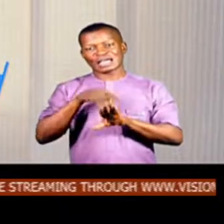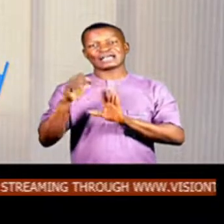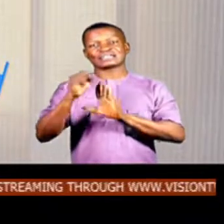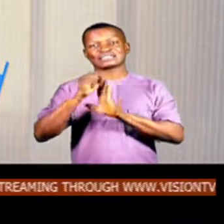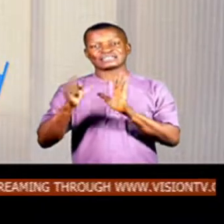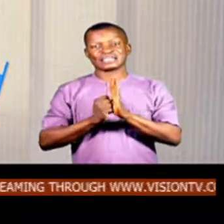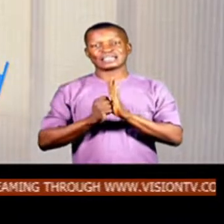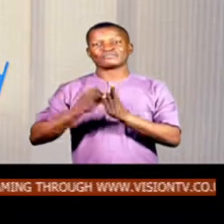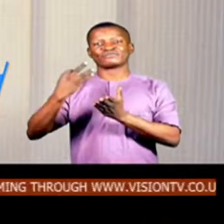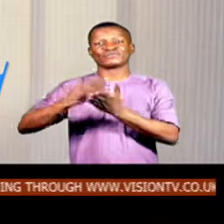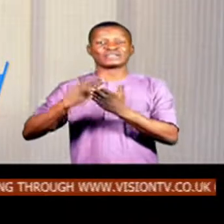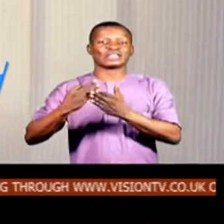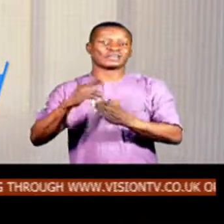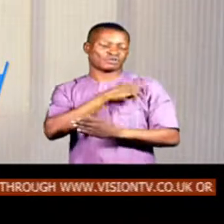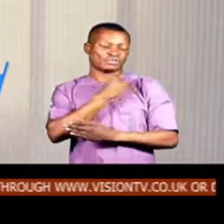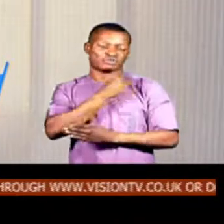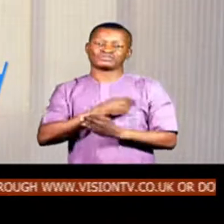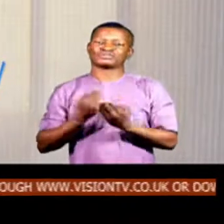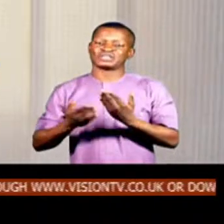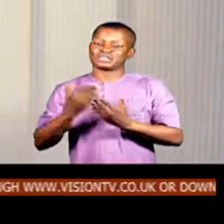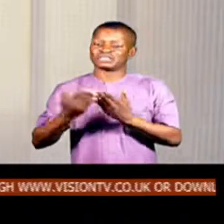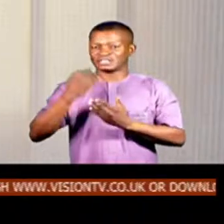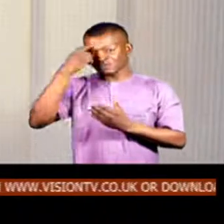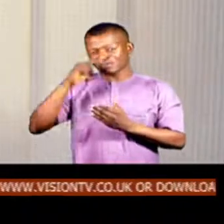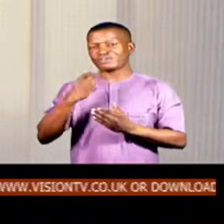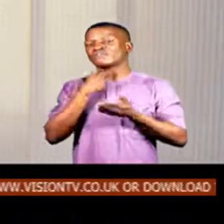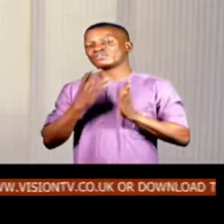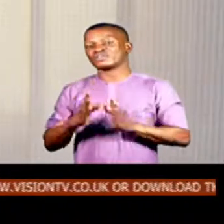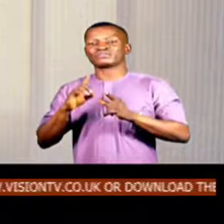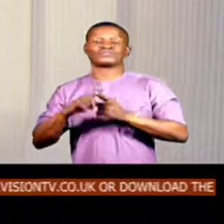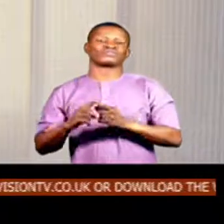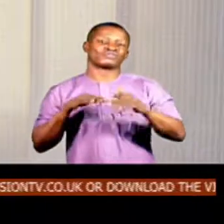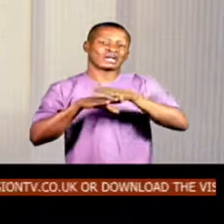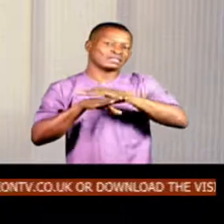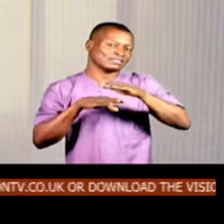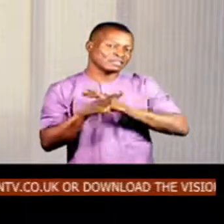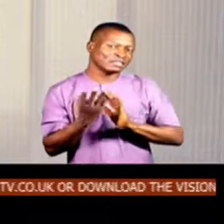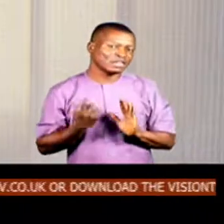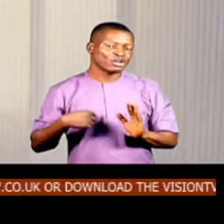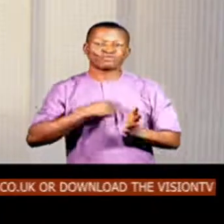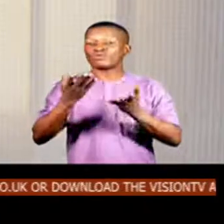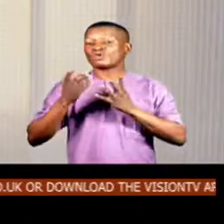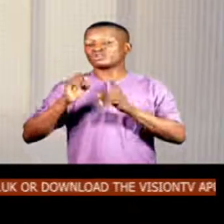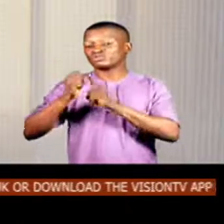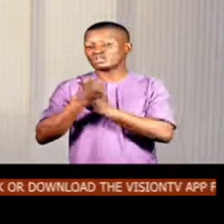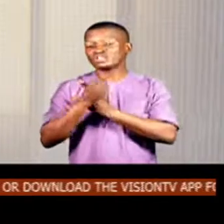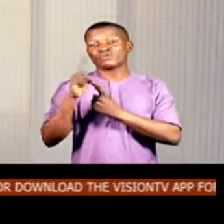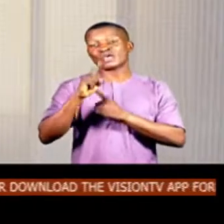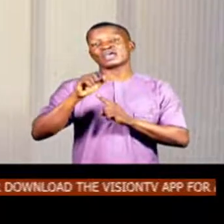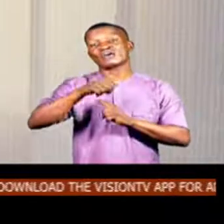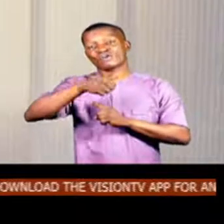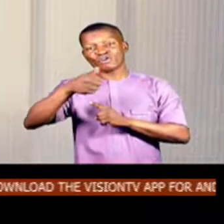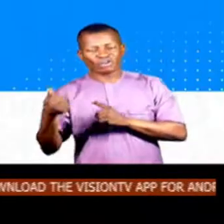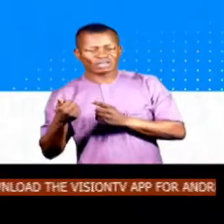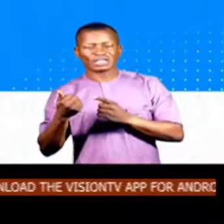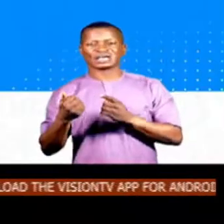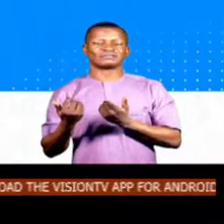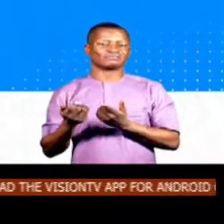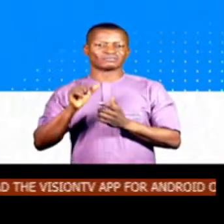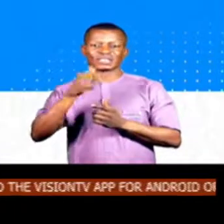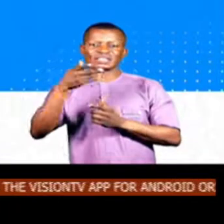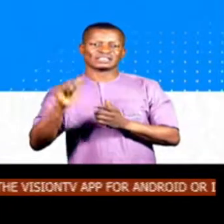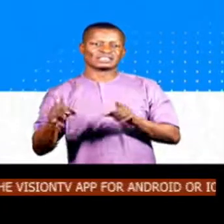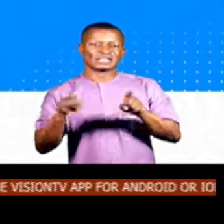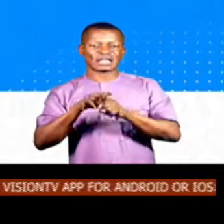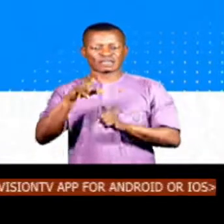state-funded hospitals where citizens can easily access it. You want a situation where all the other coordinating agencies